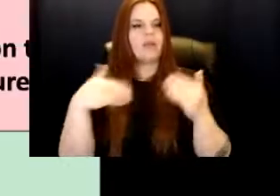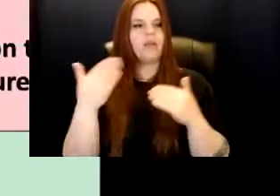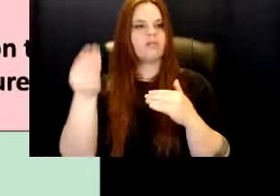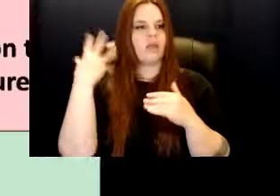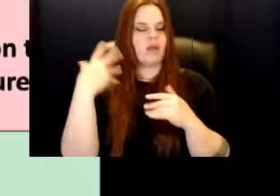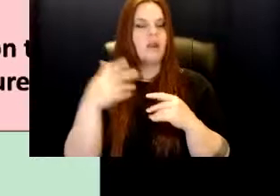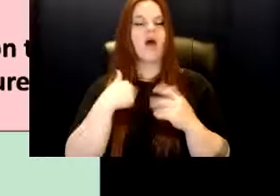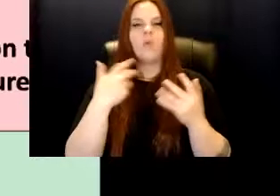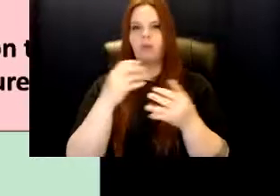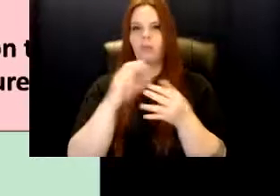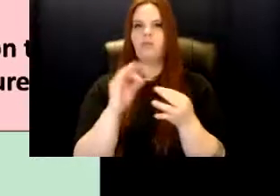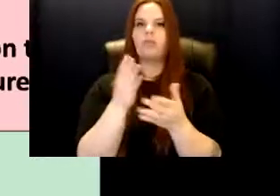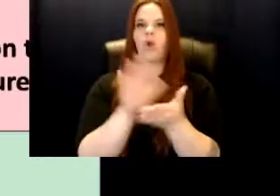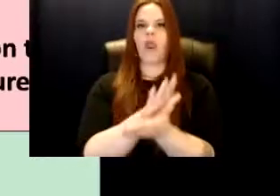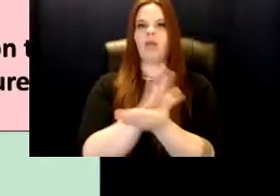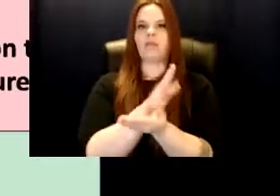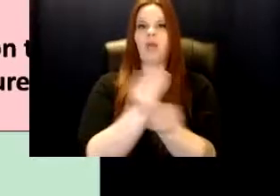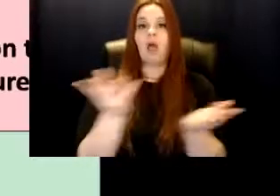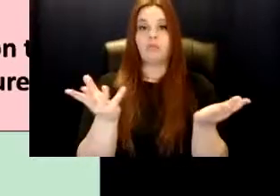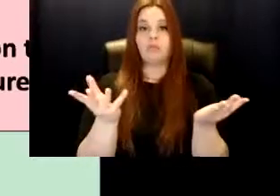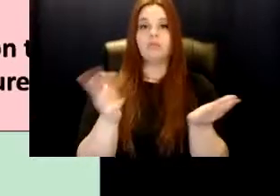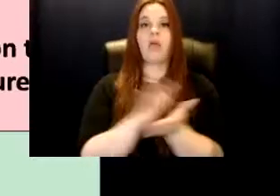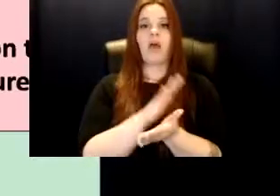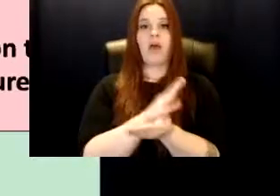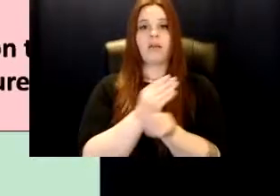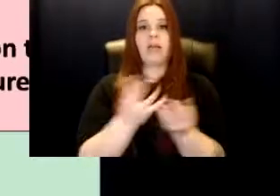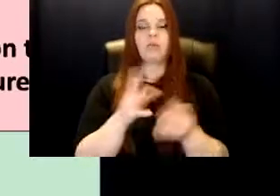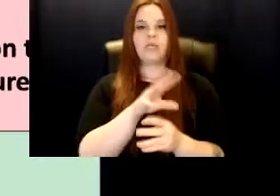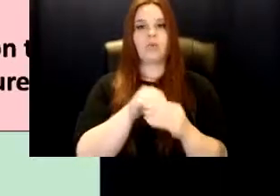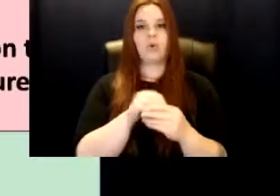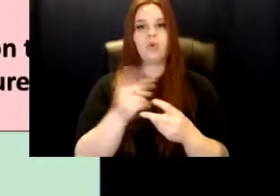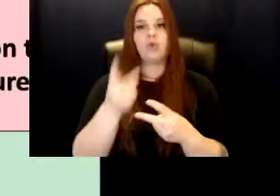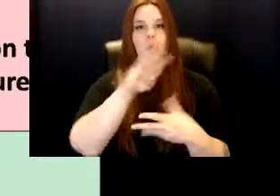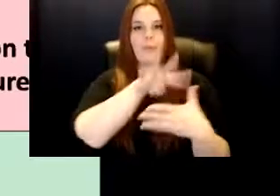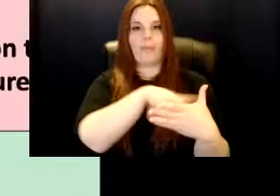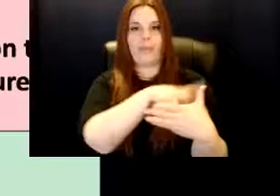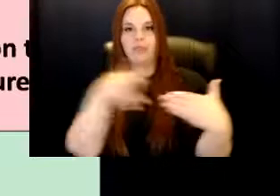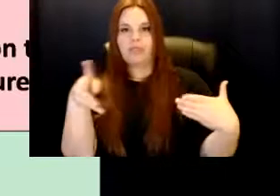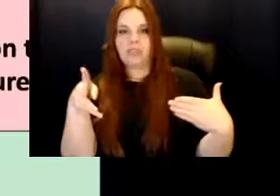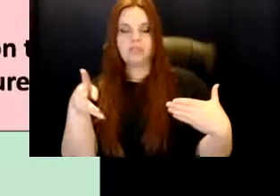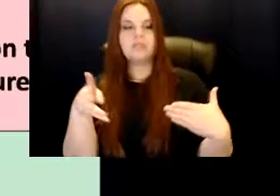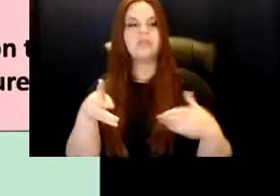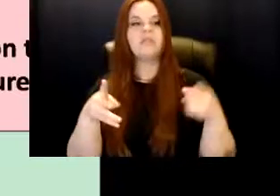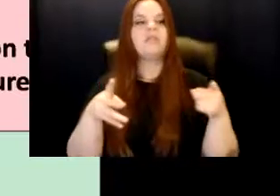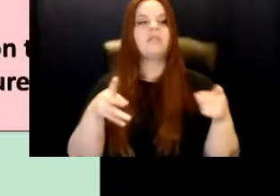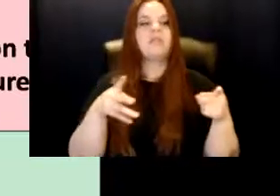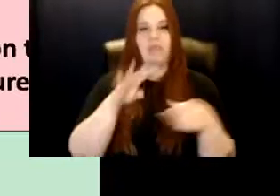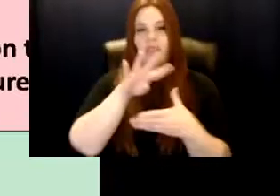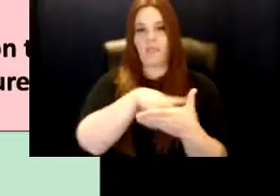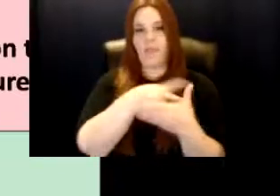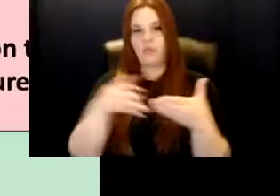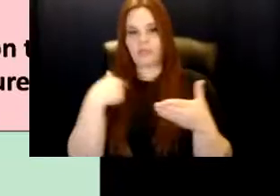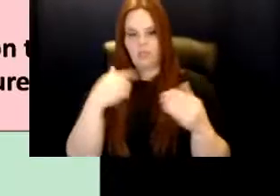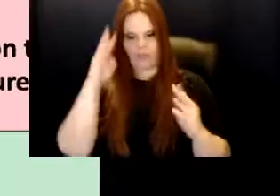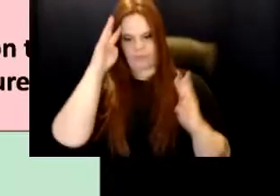some handouts. The handouts include 2 matrices, and these matrices that we put together,